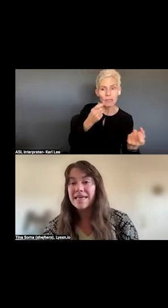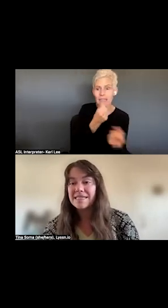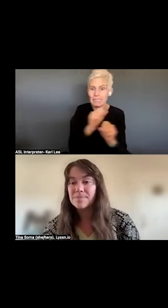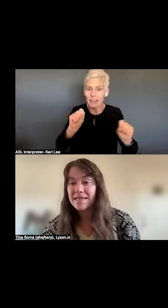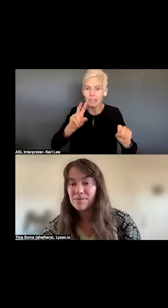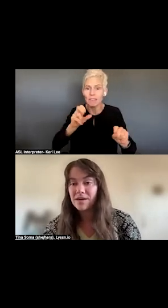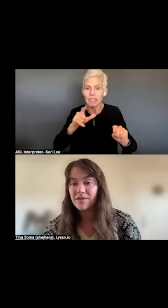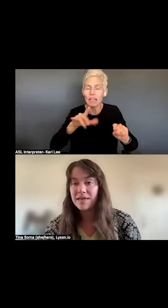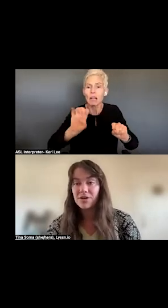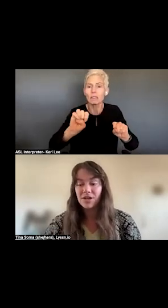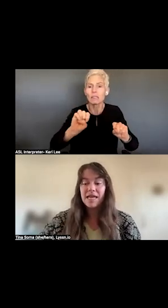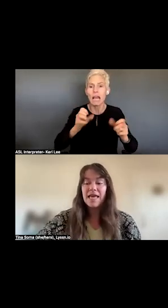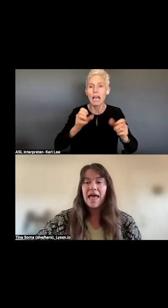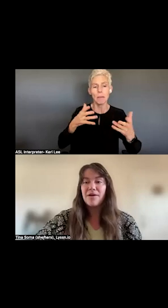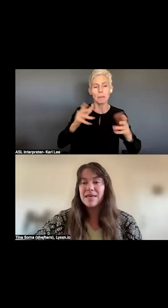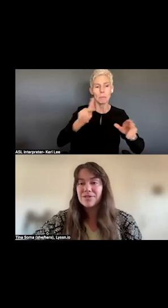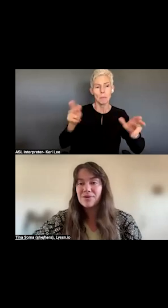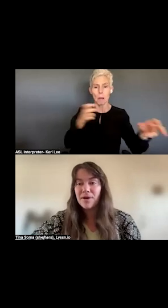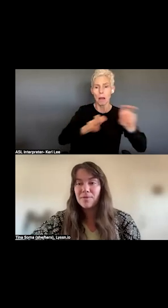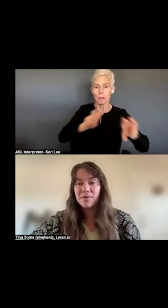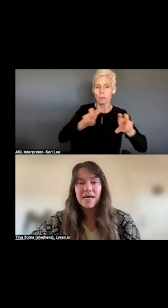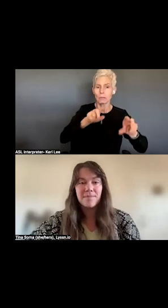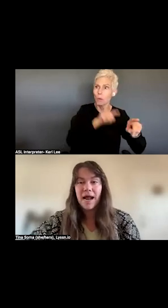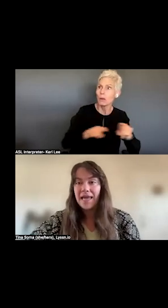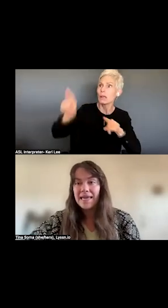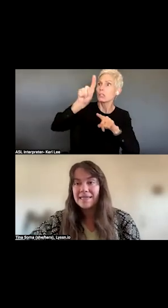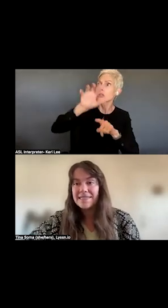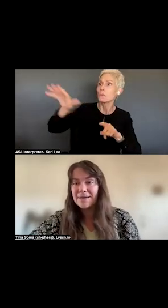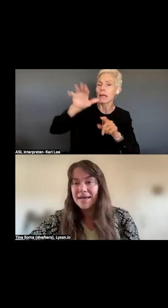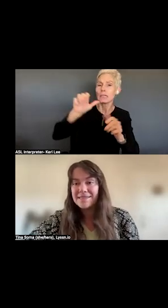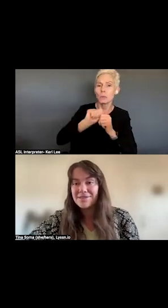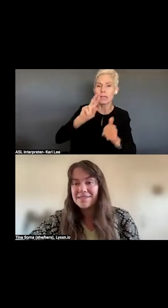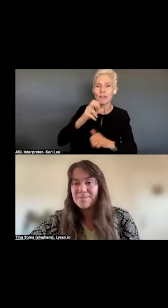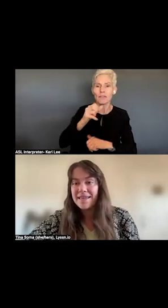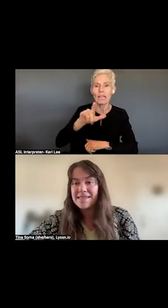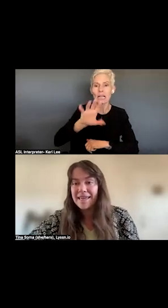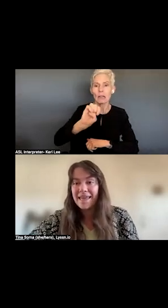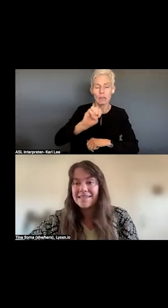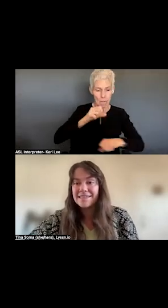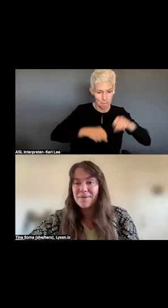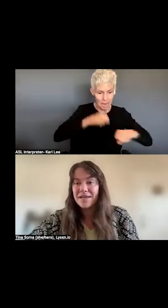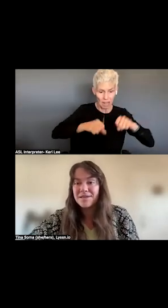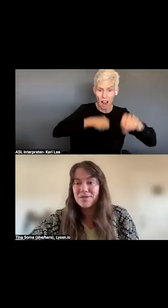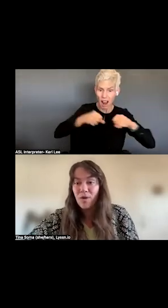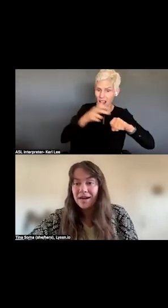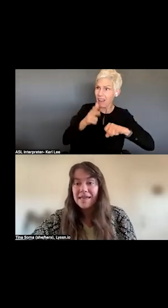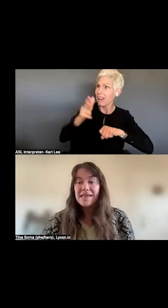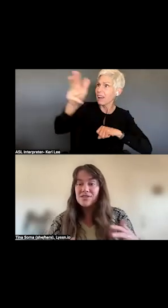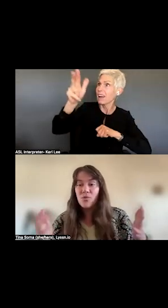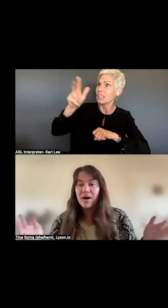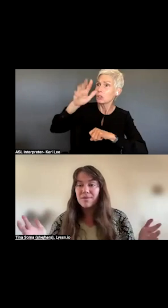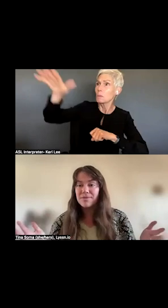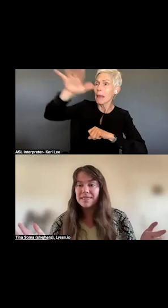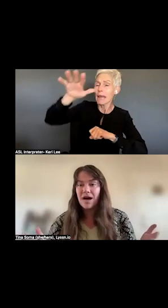can we take into space with our vehicle? And we get to a point where we're talking about, I can't take a bicycle to space and I can't take a spaceship to work.